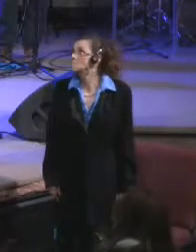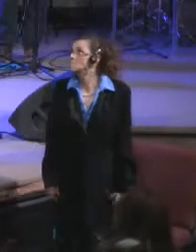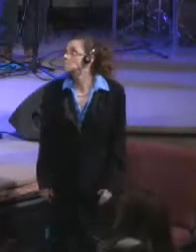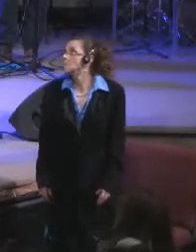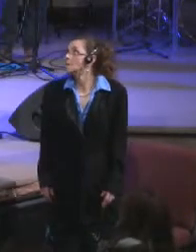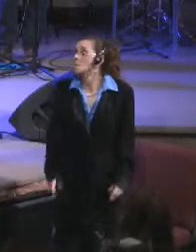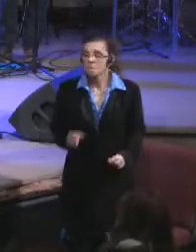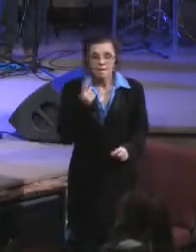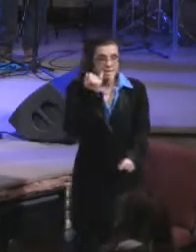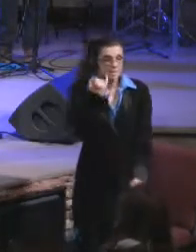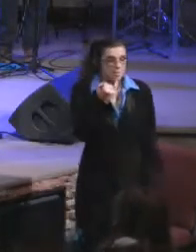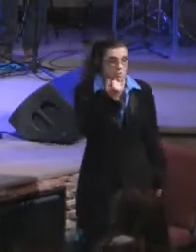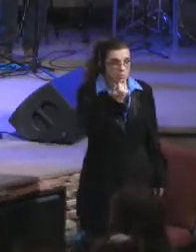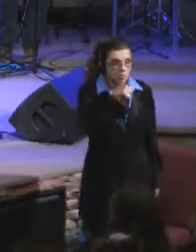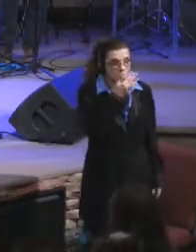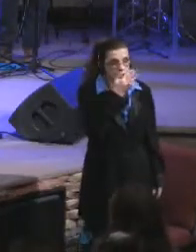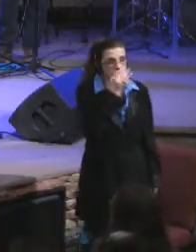Israel